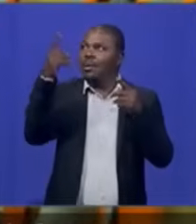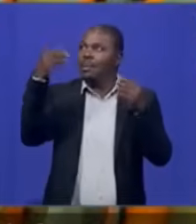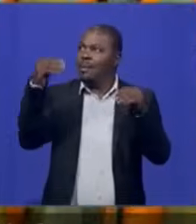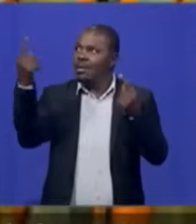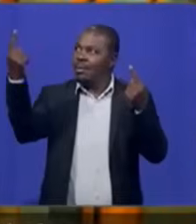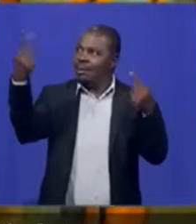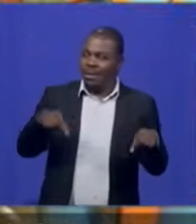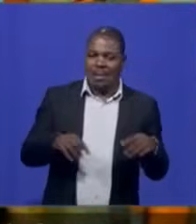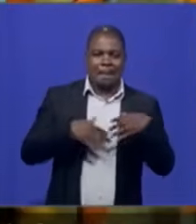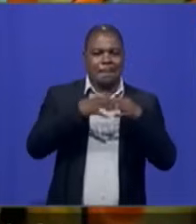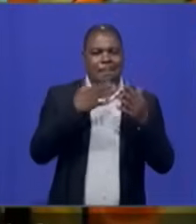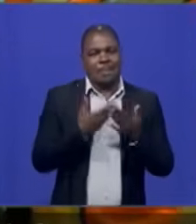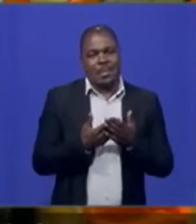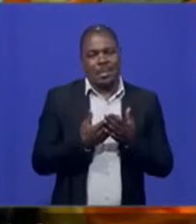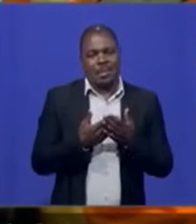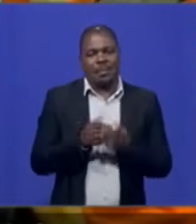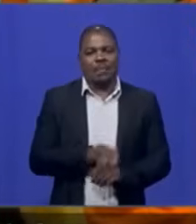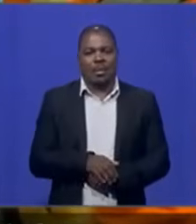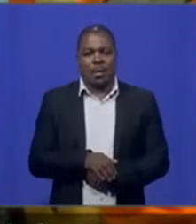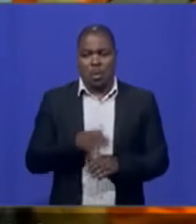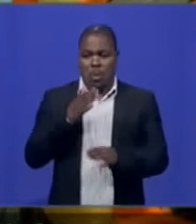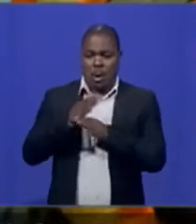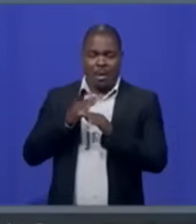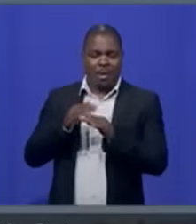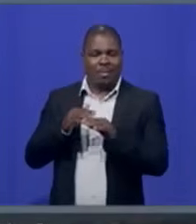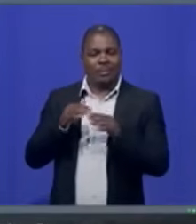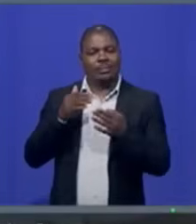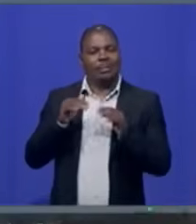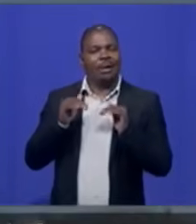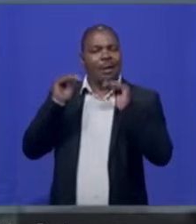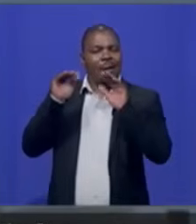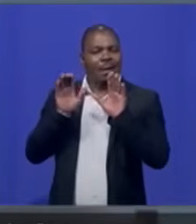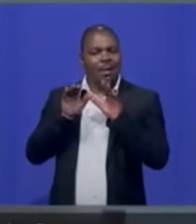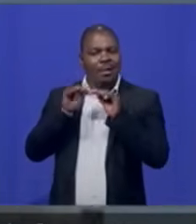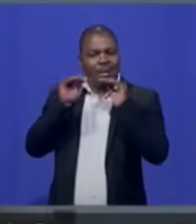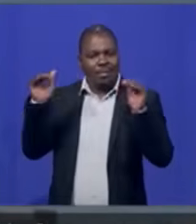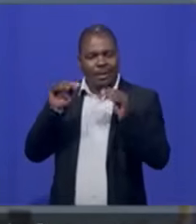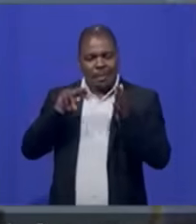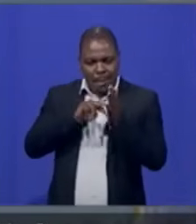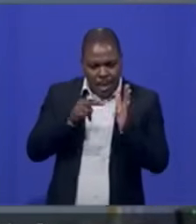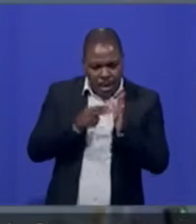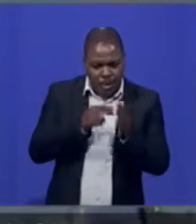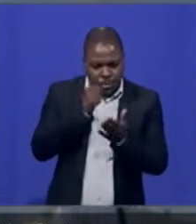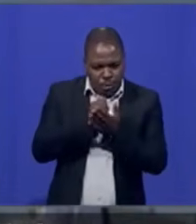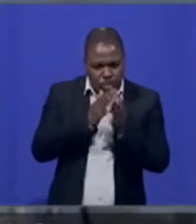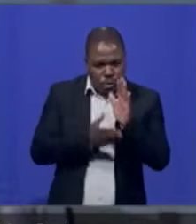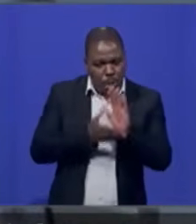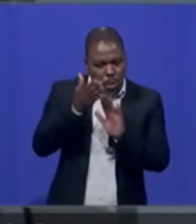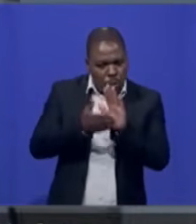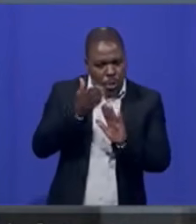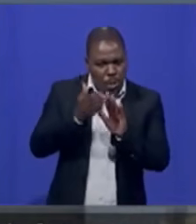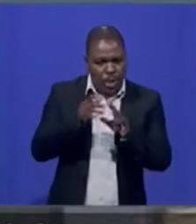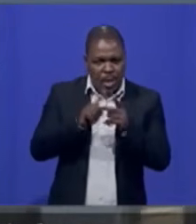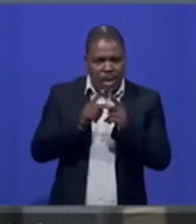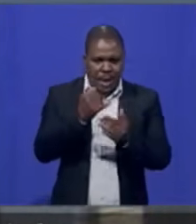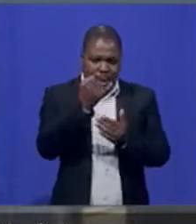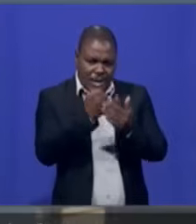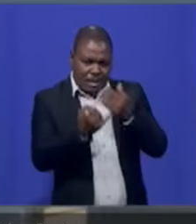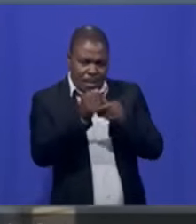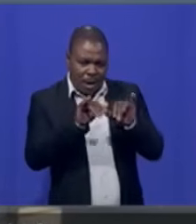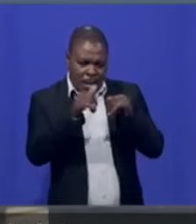sa le jwalo sehlopha sa mosebetsi wa boemo bo phameng se sentse se rala tsela ya ho phethatsa ntlafatso le tshebetso ya bahlahisi ba